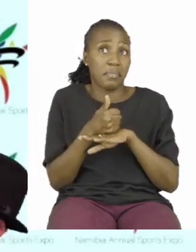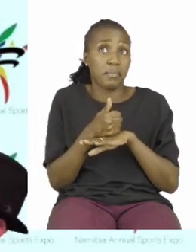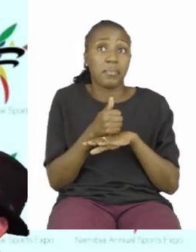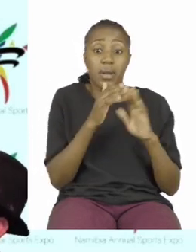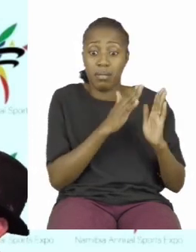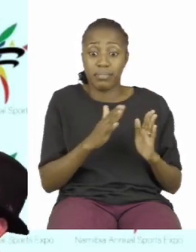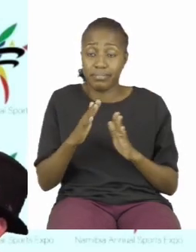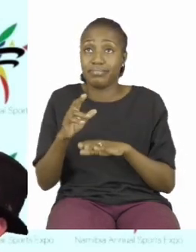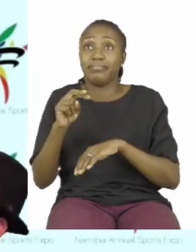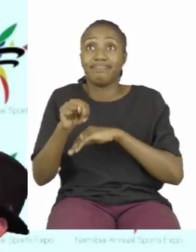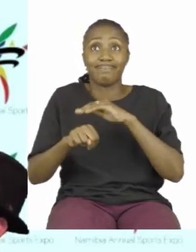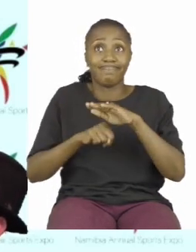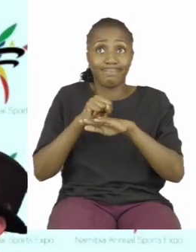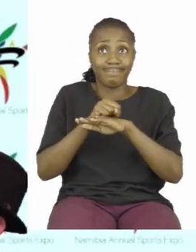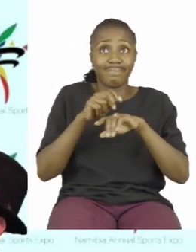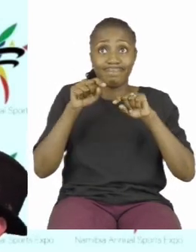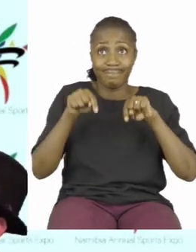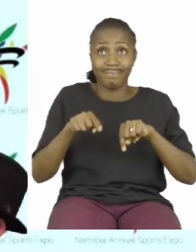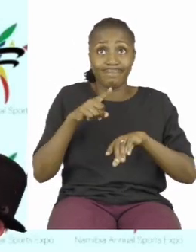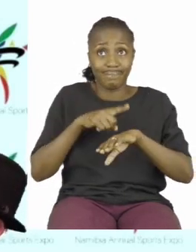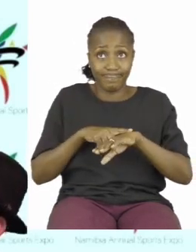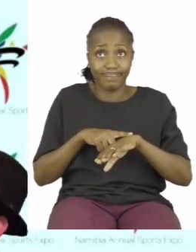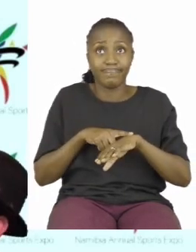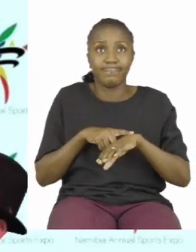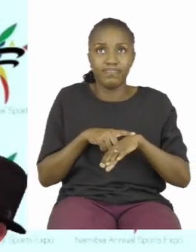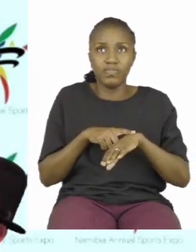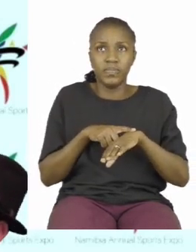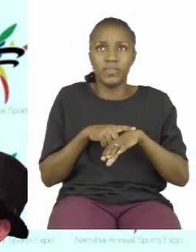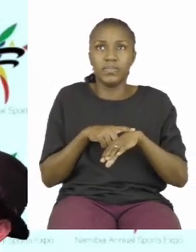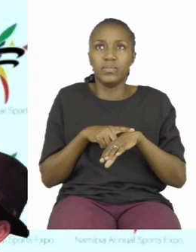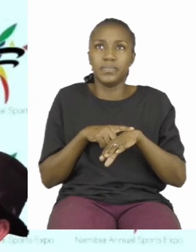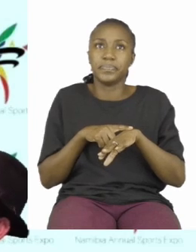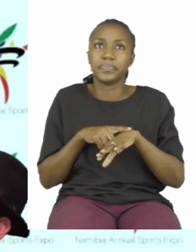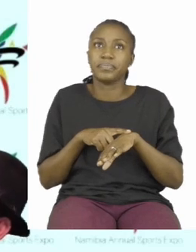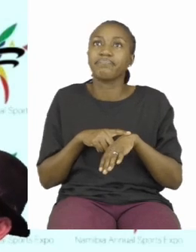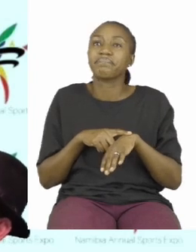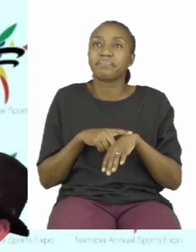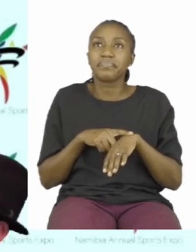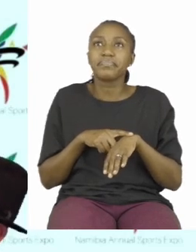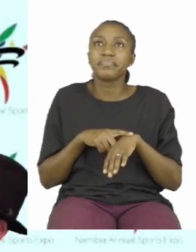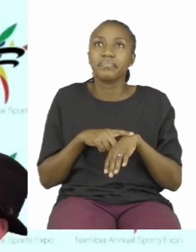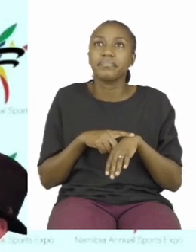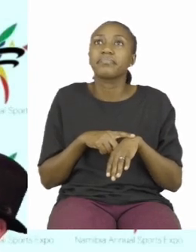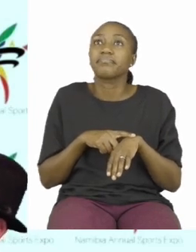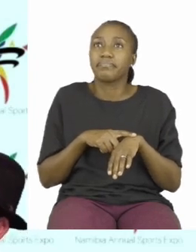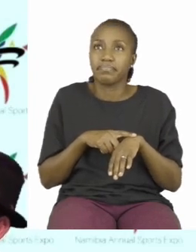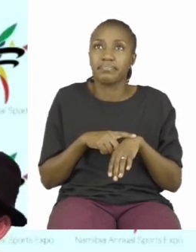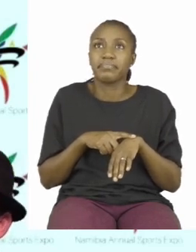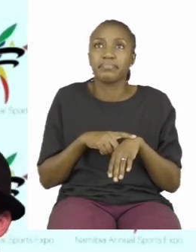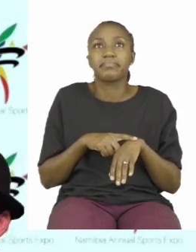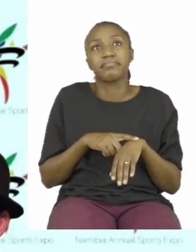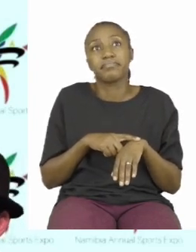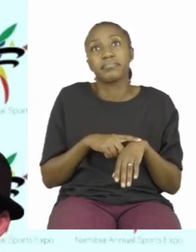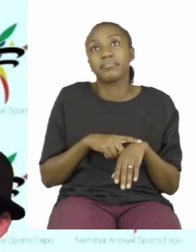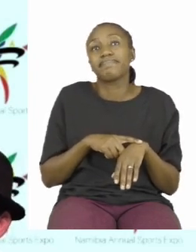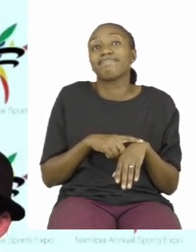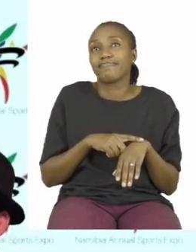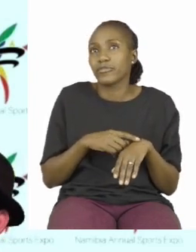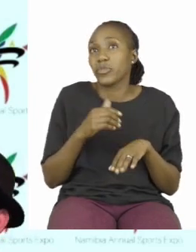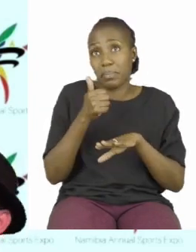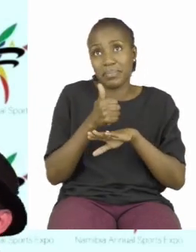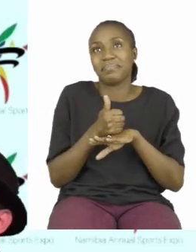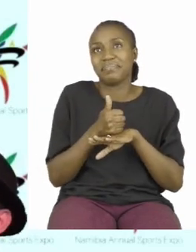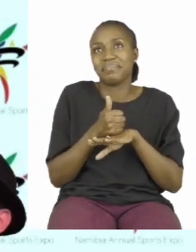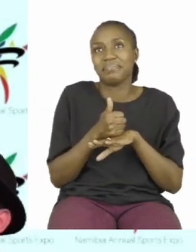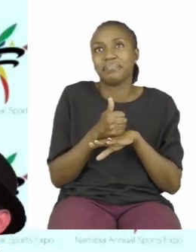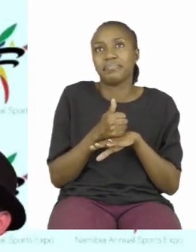year, and now we are open. Mm-hmm. So it was actually something that was set. Brilliant. Otherwise, it would have to be moved. Wow. So, wow. Yes.